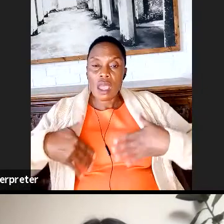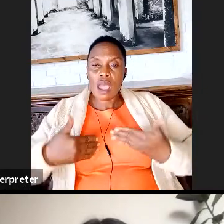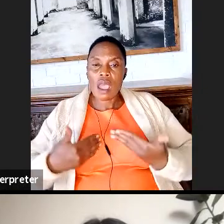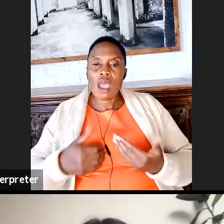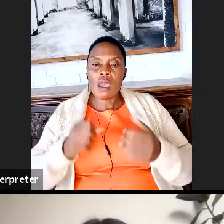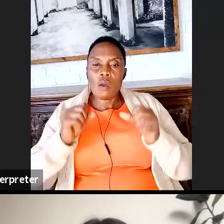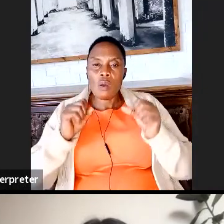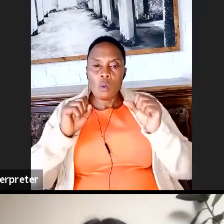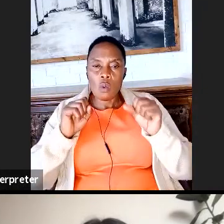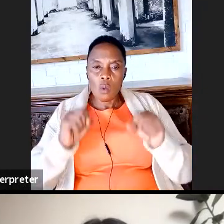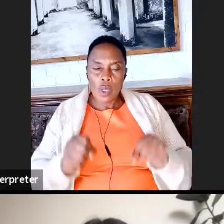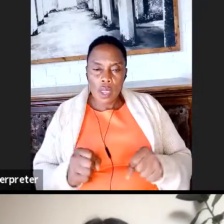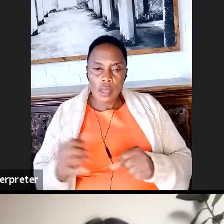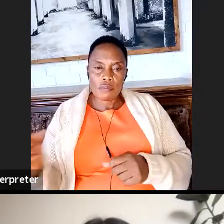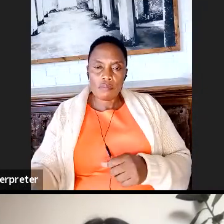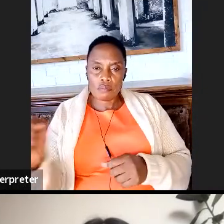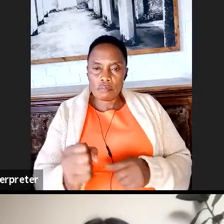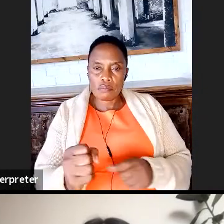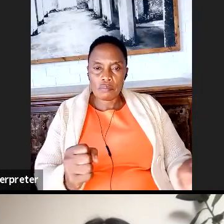stakeholders,